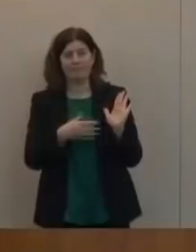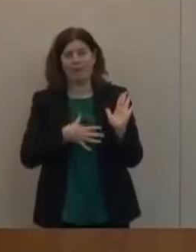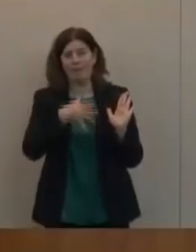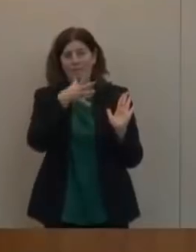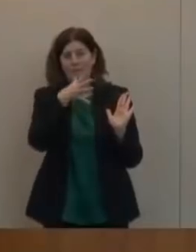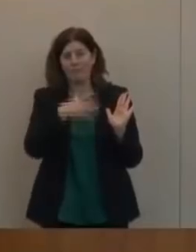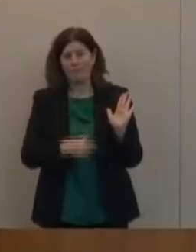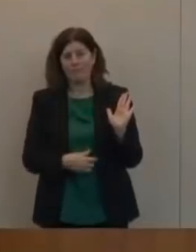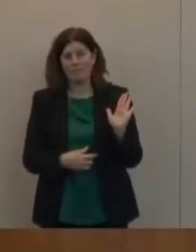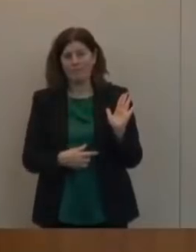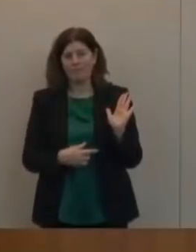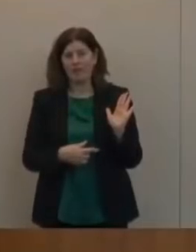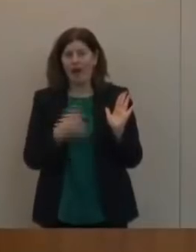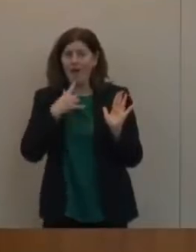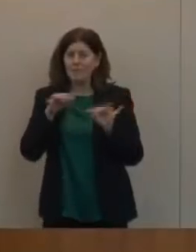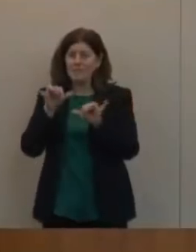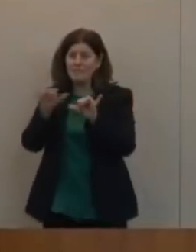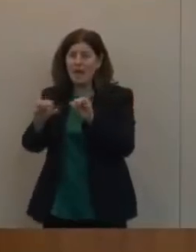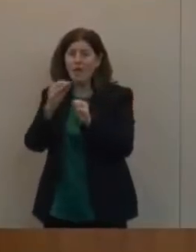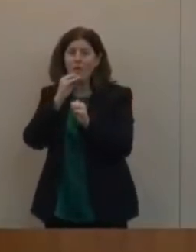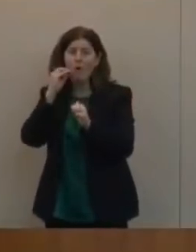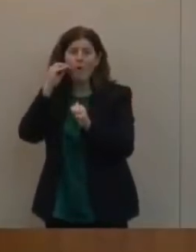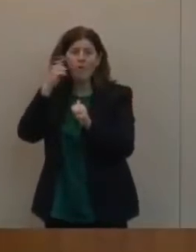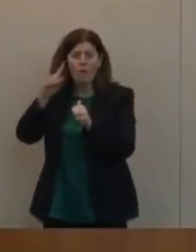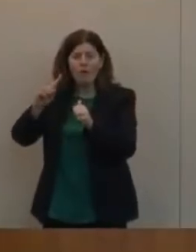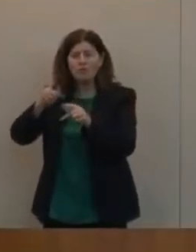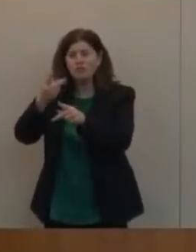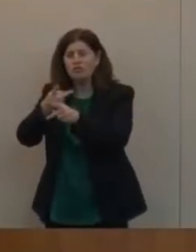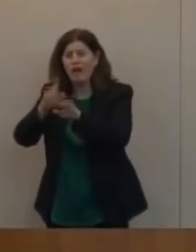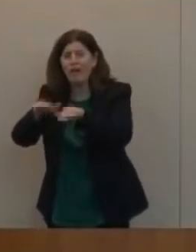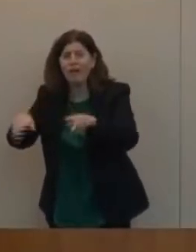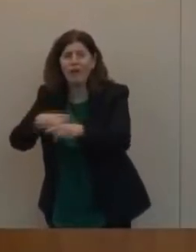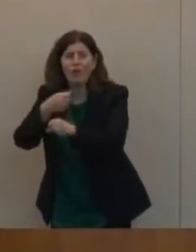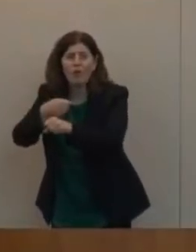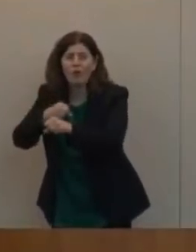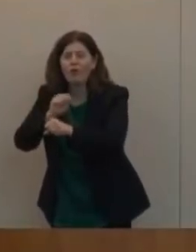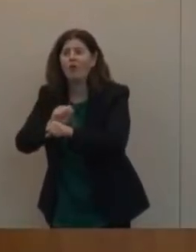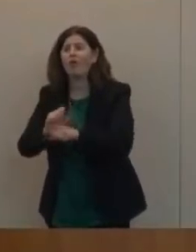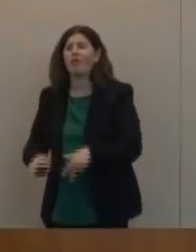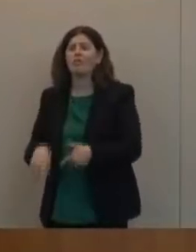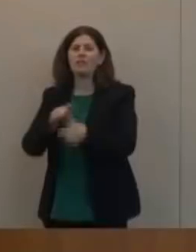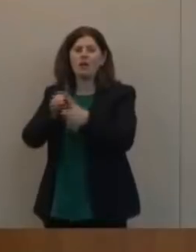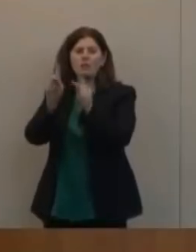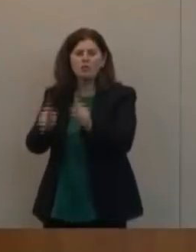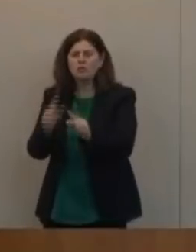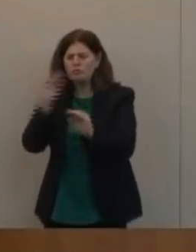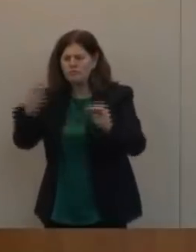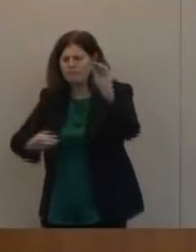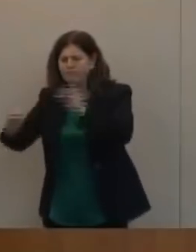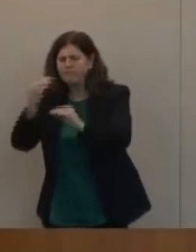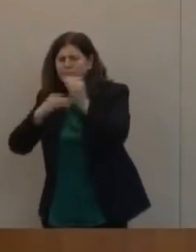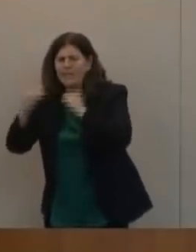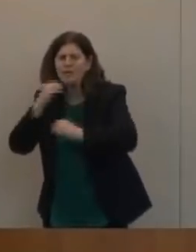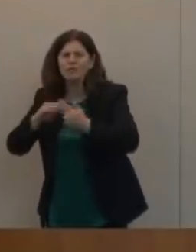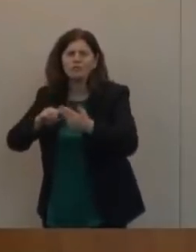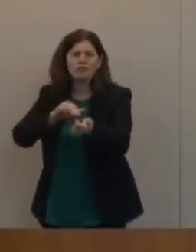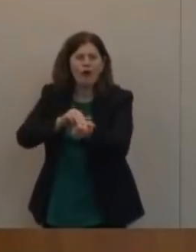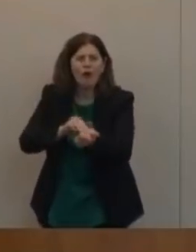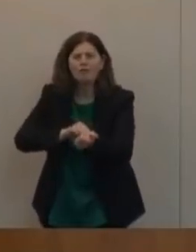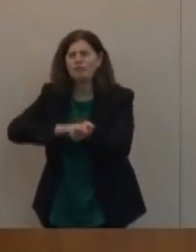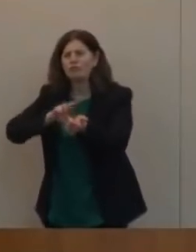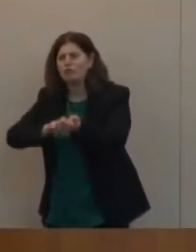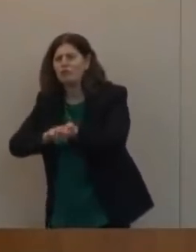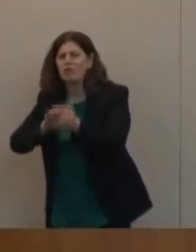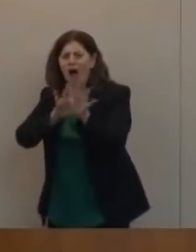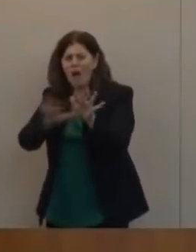I'm staying home for every first responder, every child care worker, every person who's packaging meals, the doctor I introduced